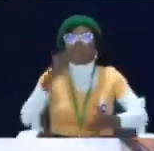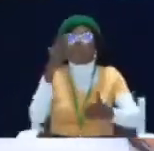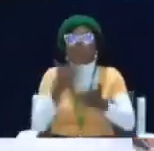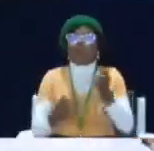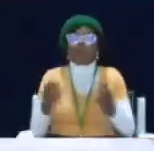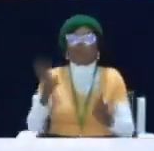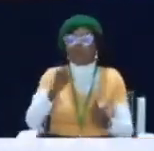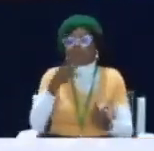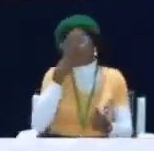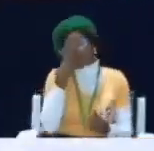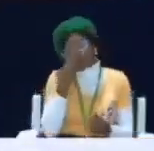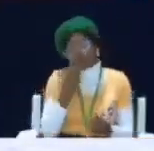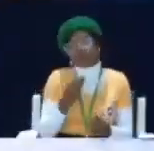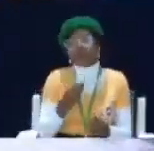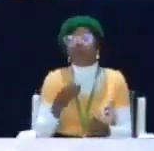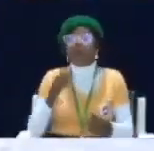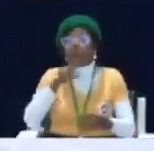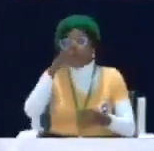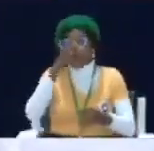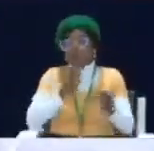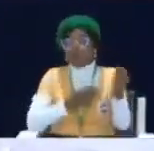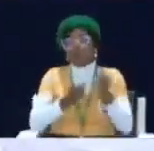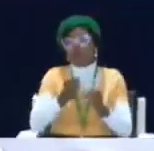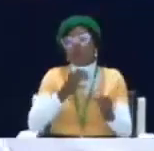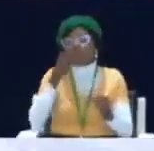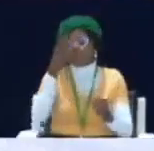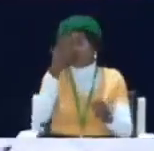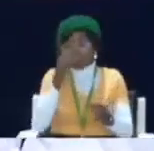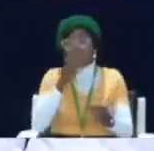slumbering. While some are fast asleep.